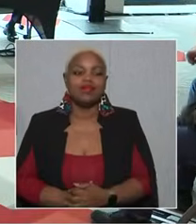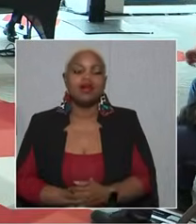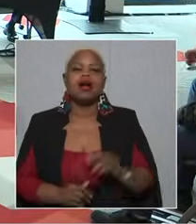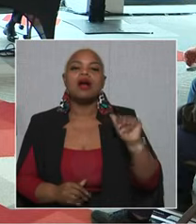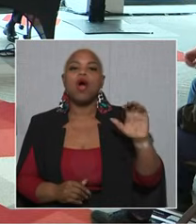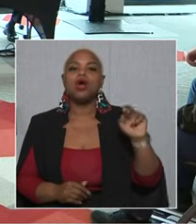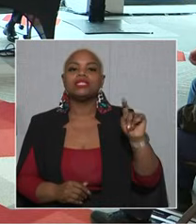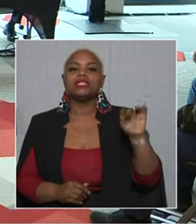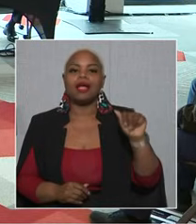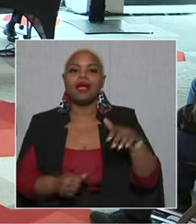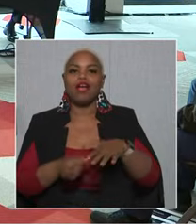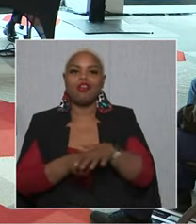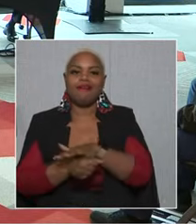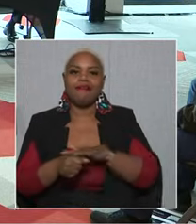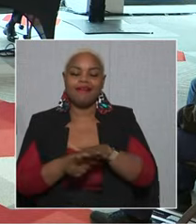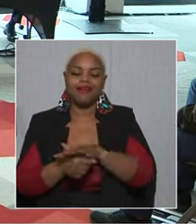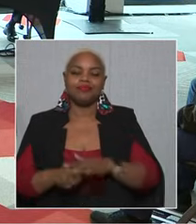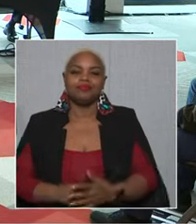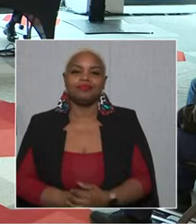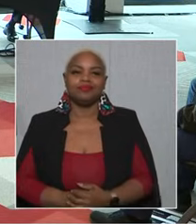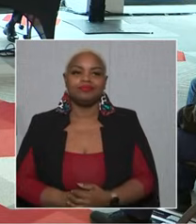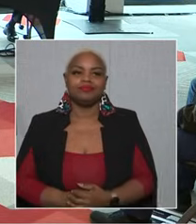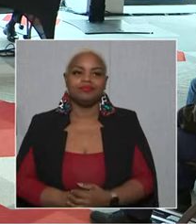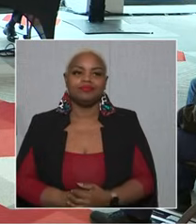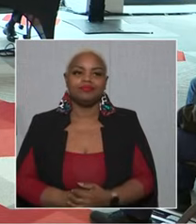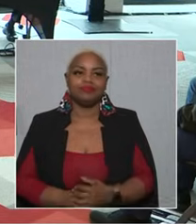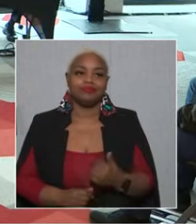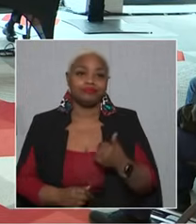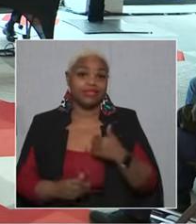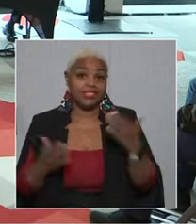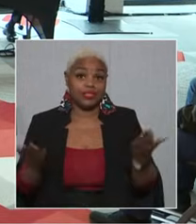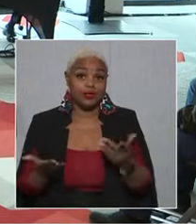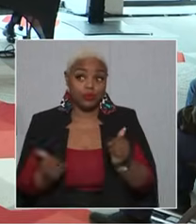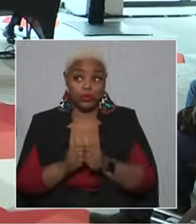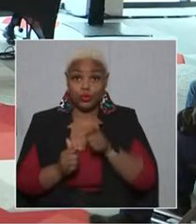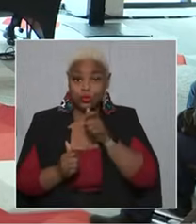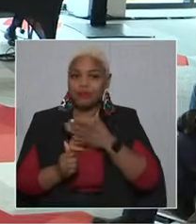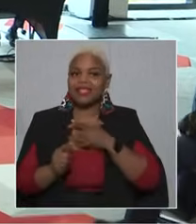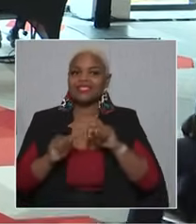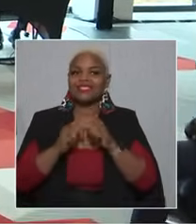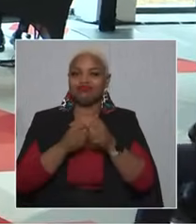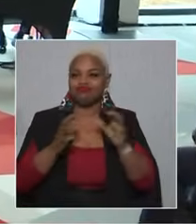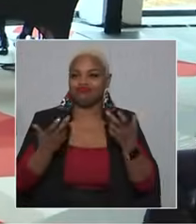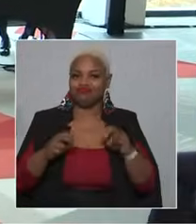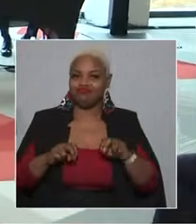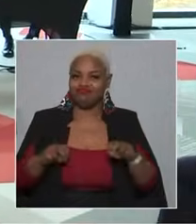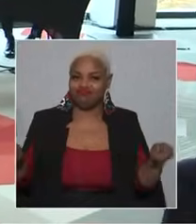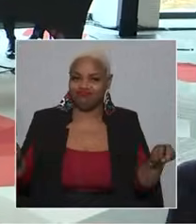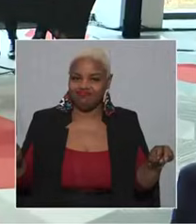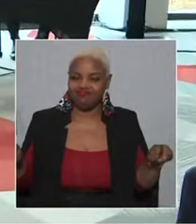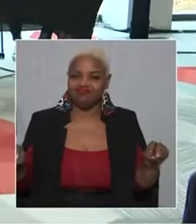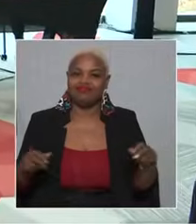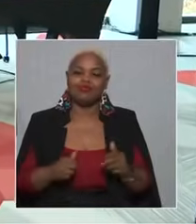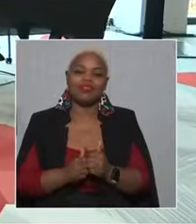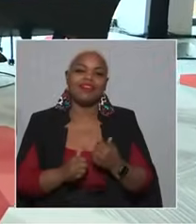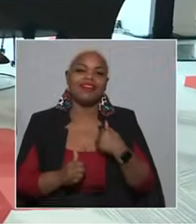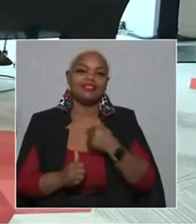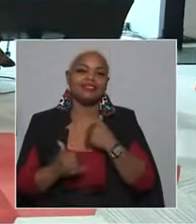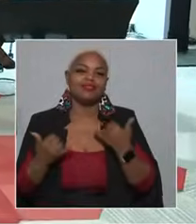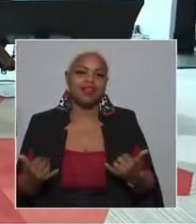am joined by members of my leadership team, and we are here today to provide